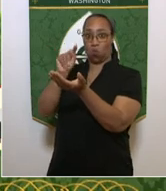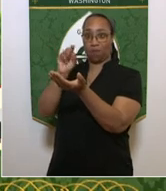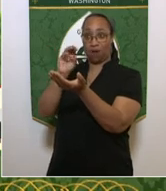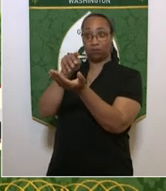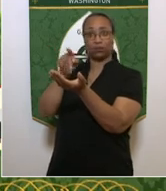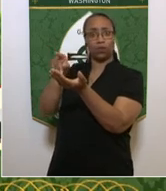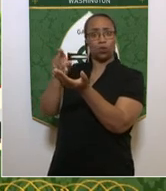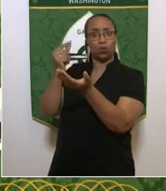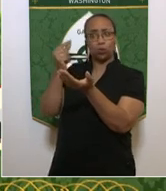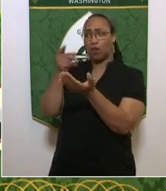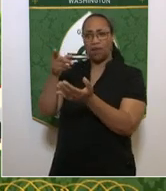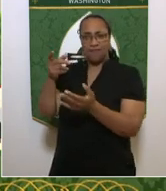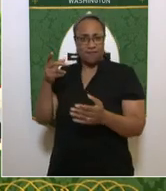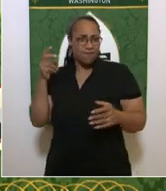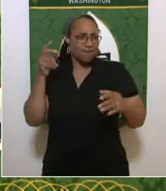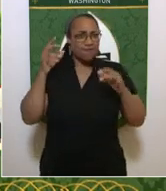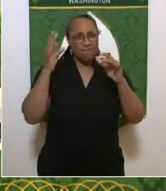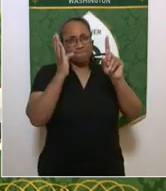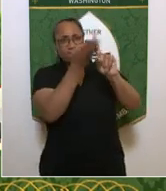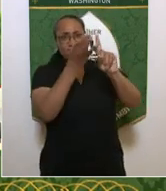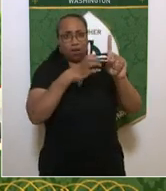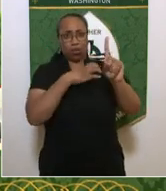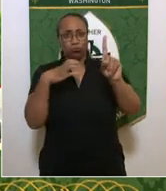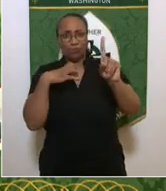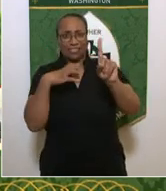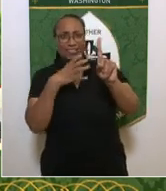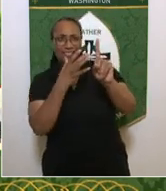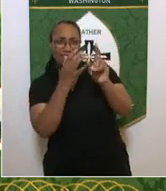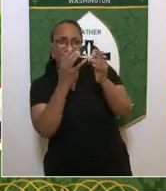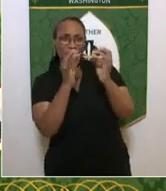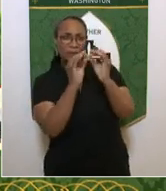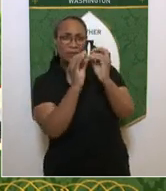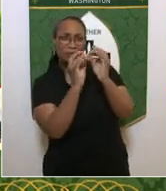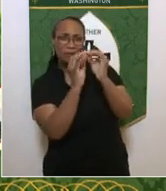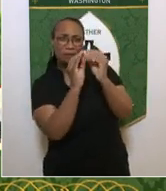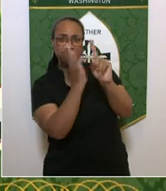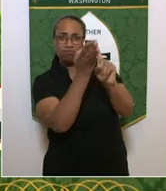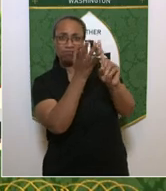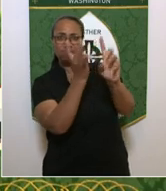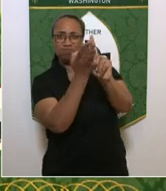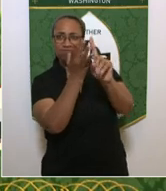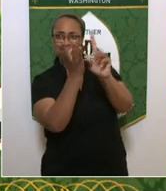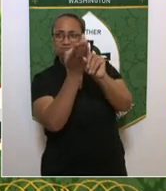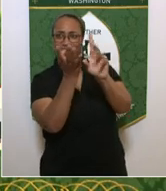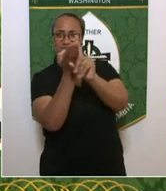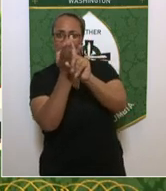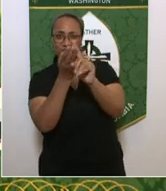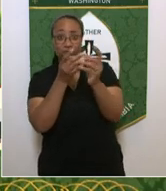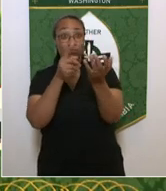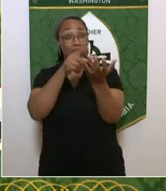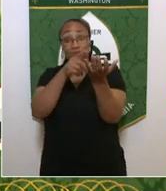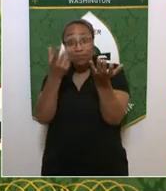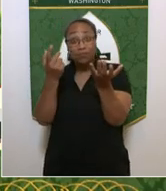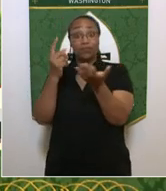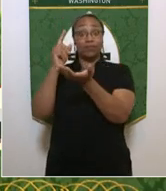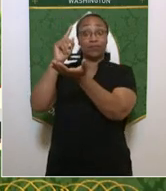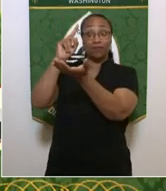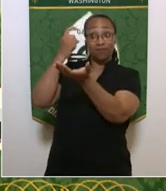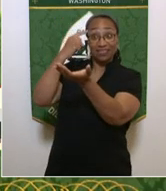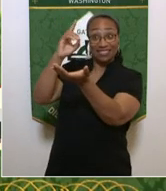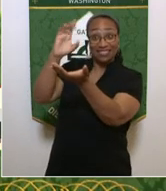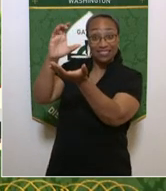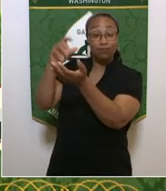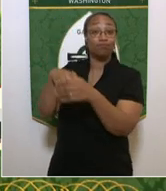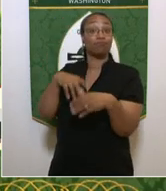with lots of back and forth with USDOT, with the district, with the Congress, it just wasn't getting done.